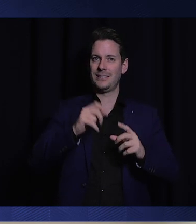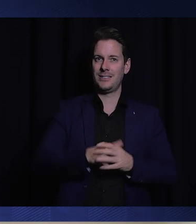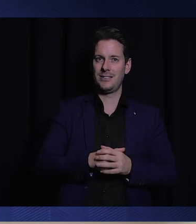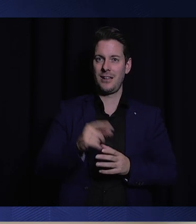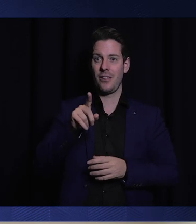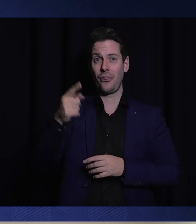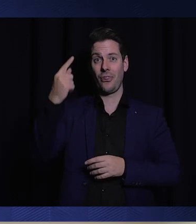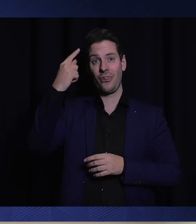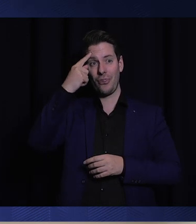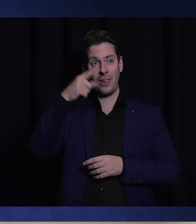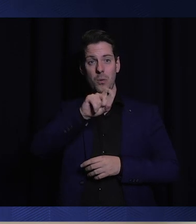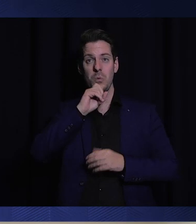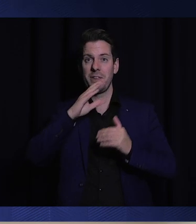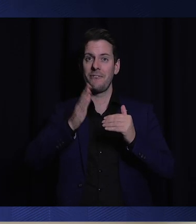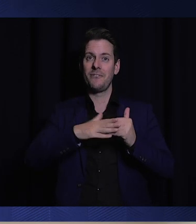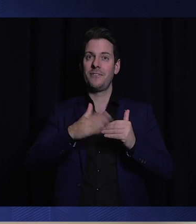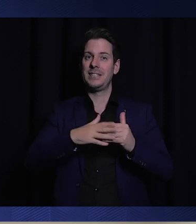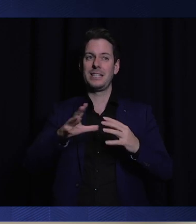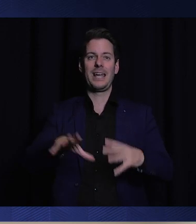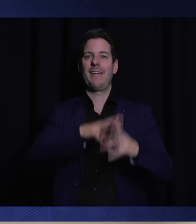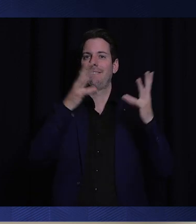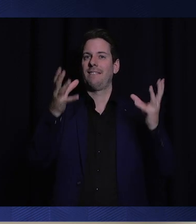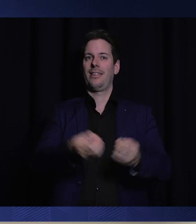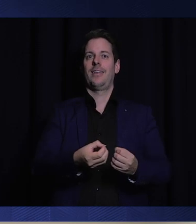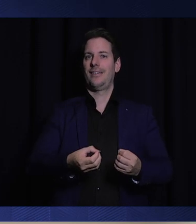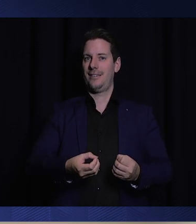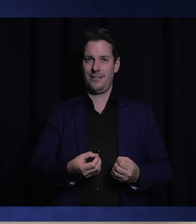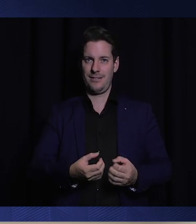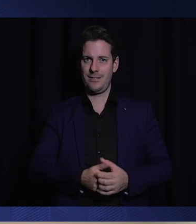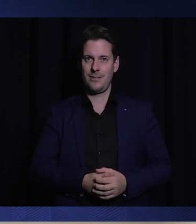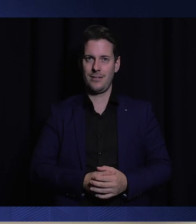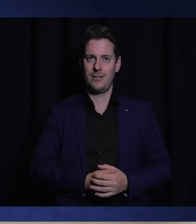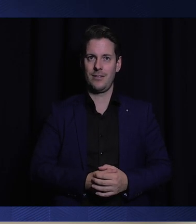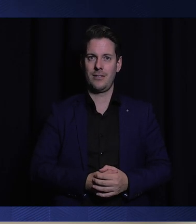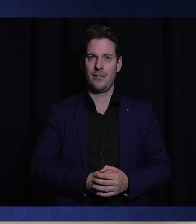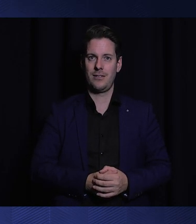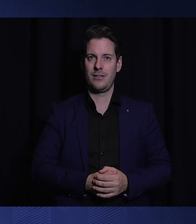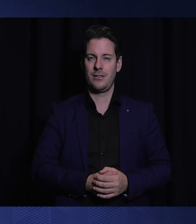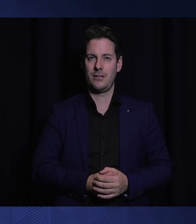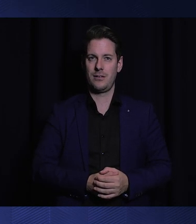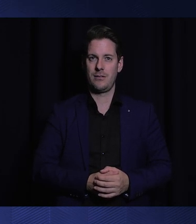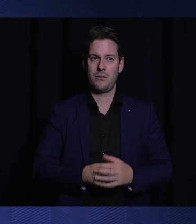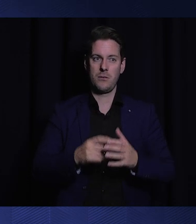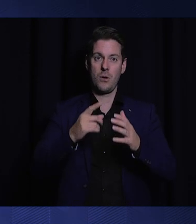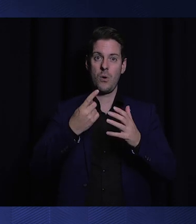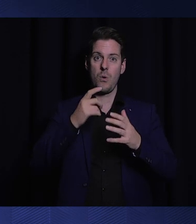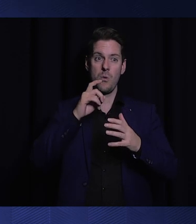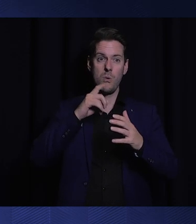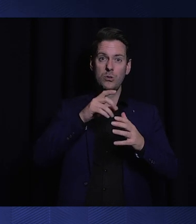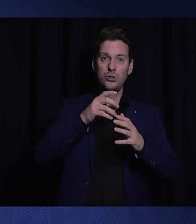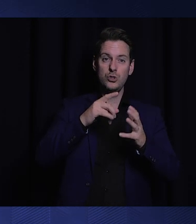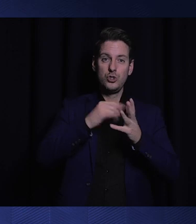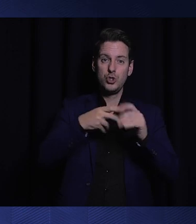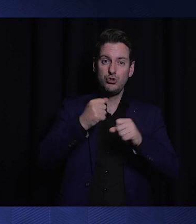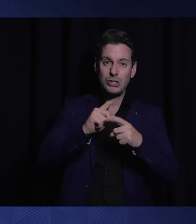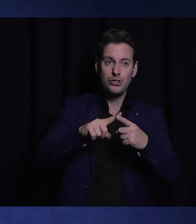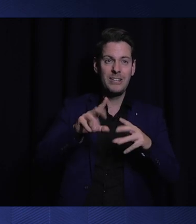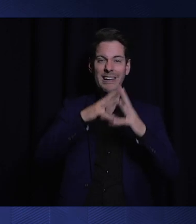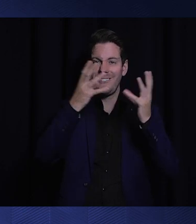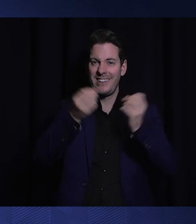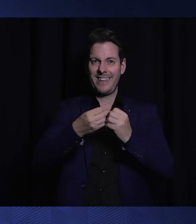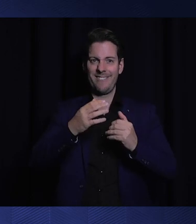architecture, social sciences, and environmental economics all need to come together to enable nature-based solutions to